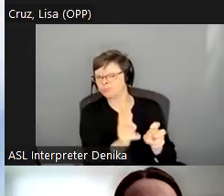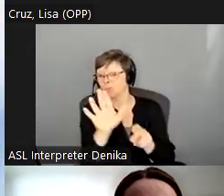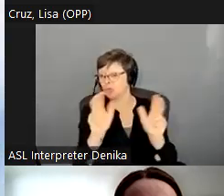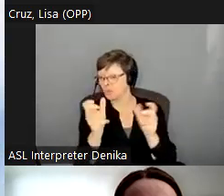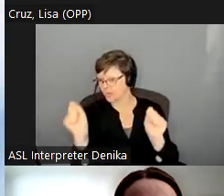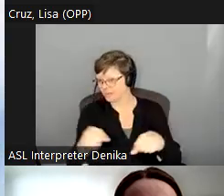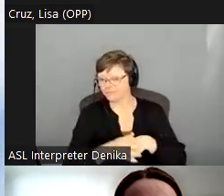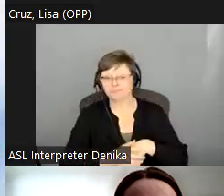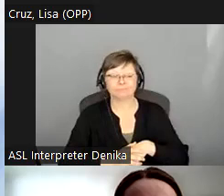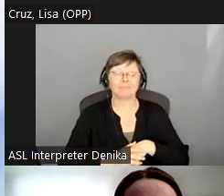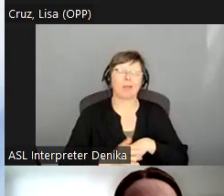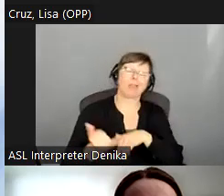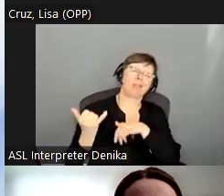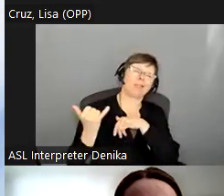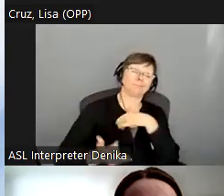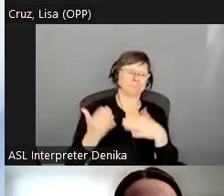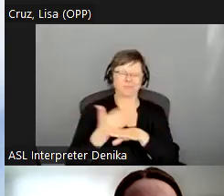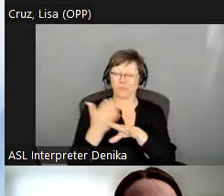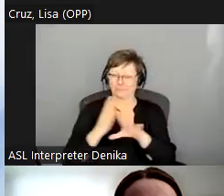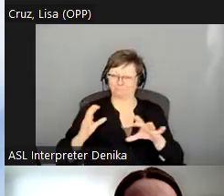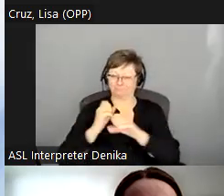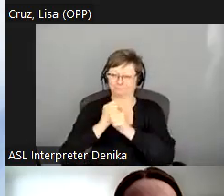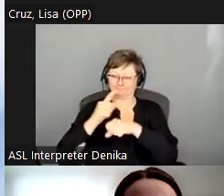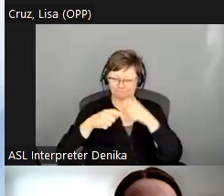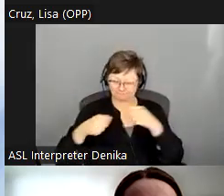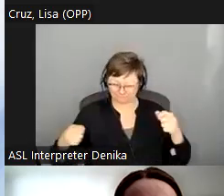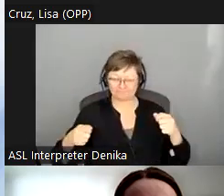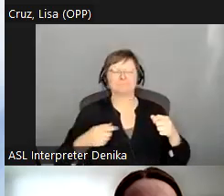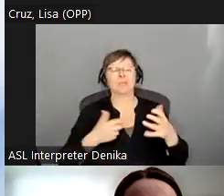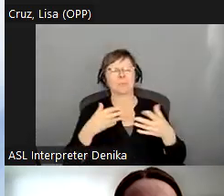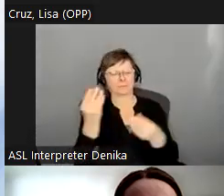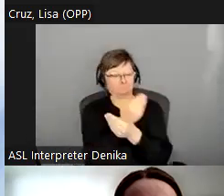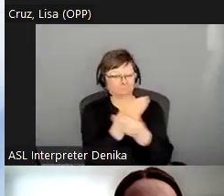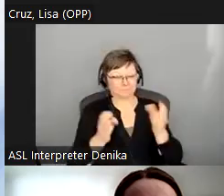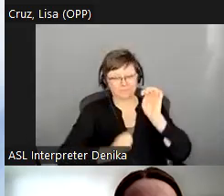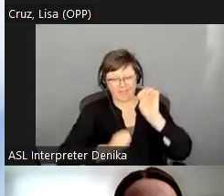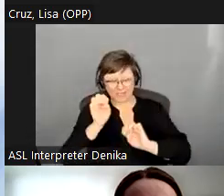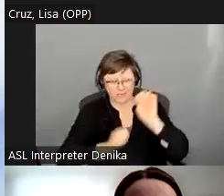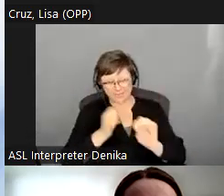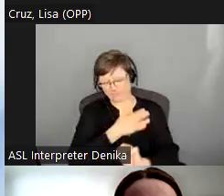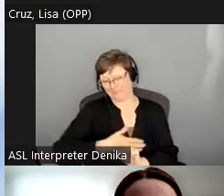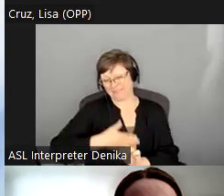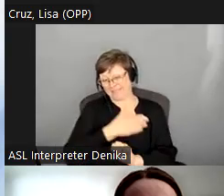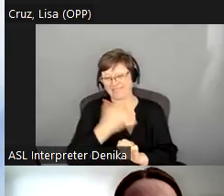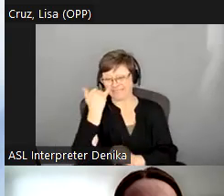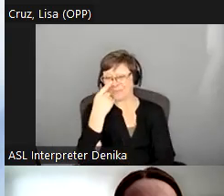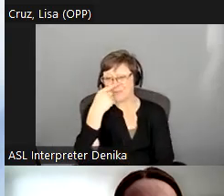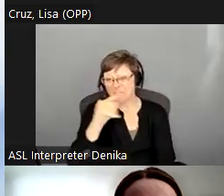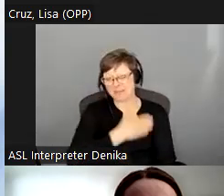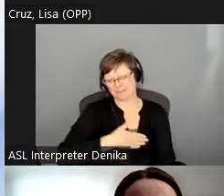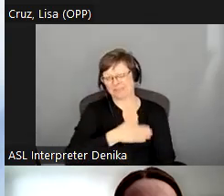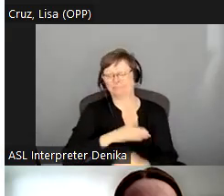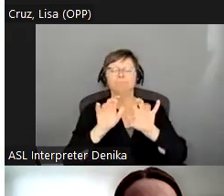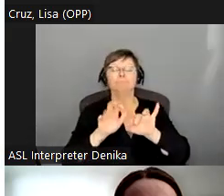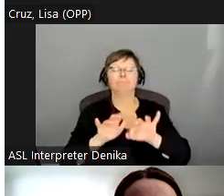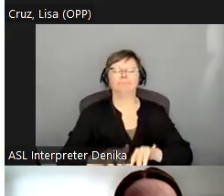And just lastly, before we wrap up, we do, again, just remind people about our evaluation. If you don't mind taking a couple minutes to fill that out after